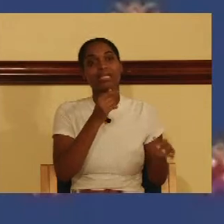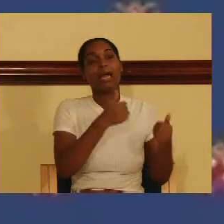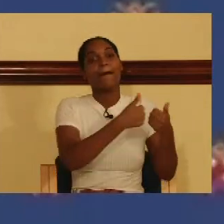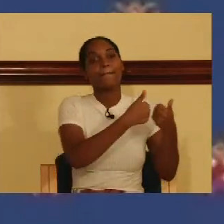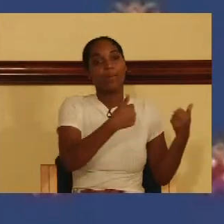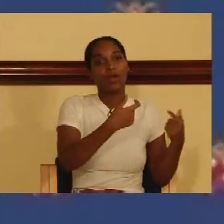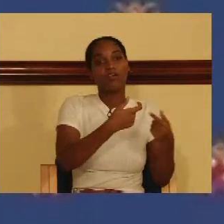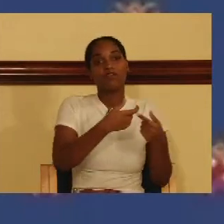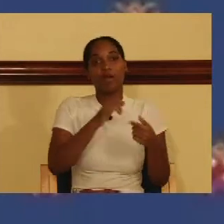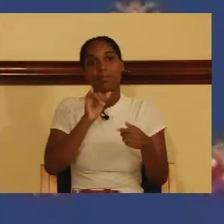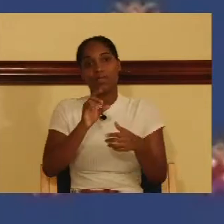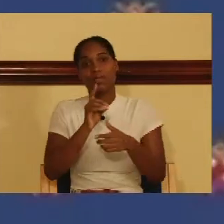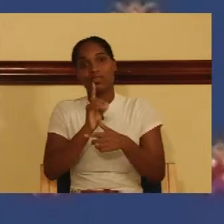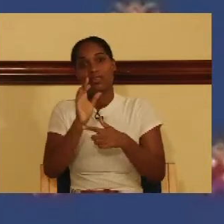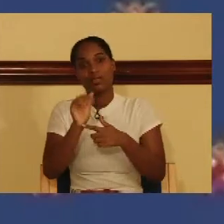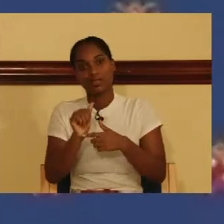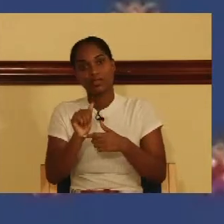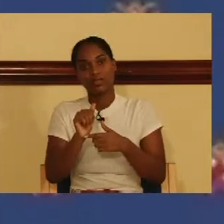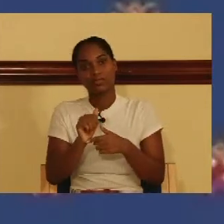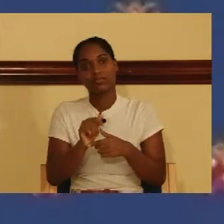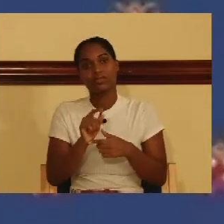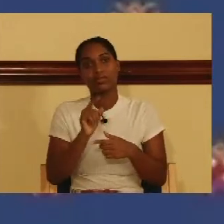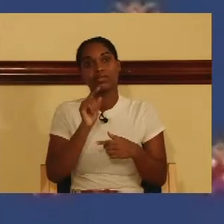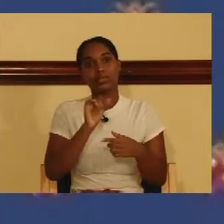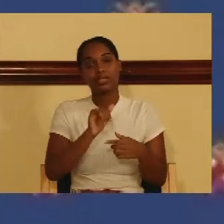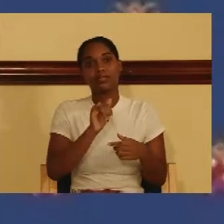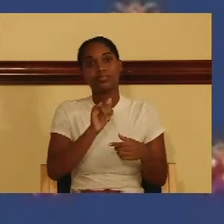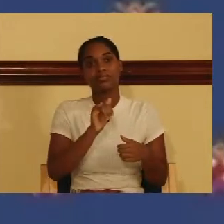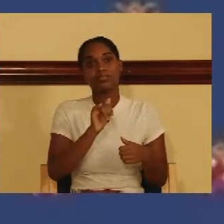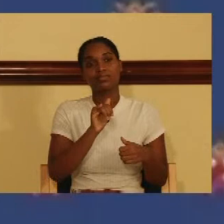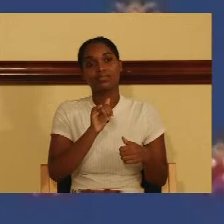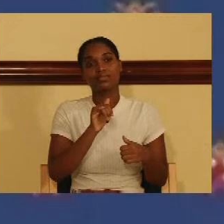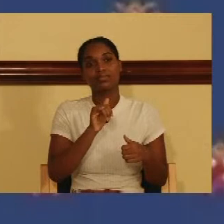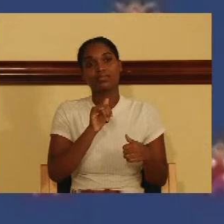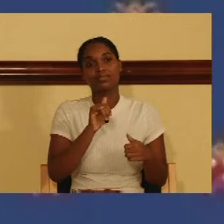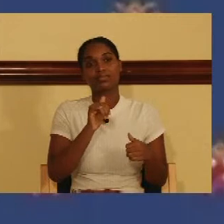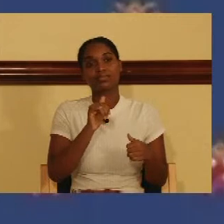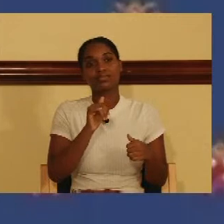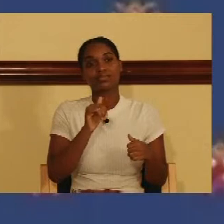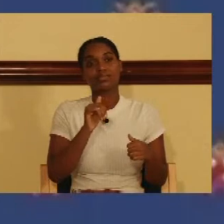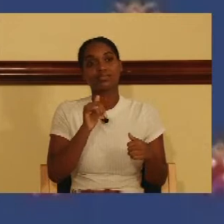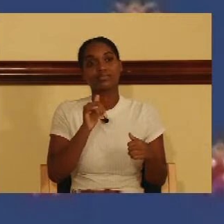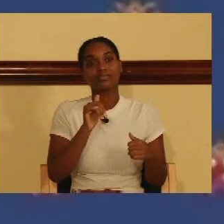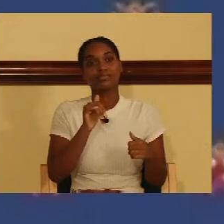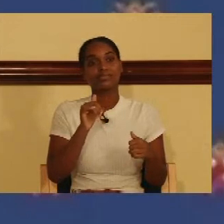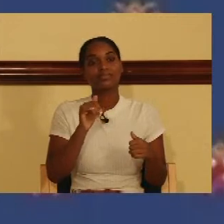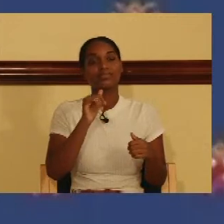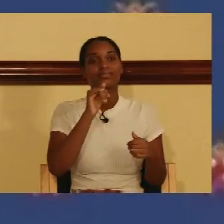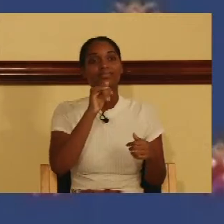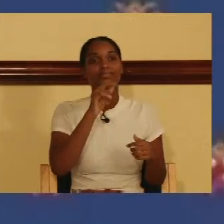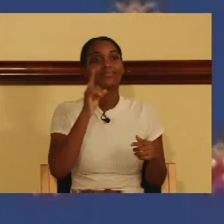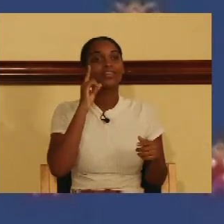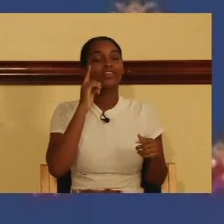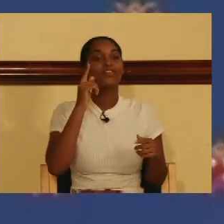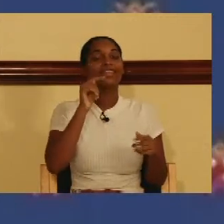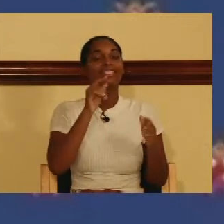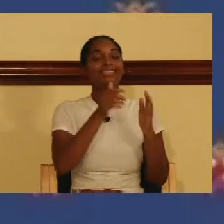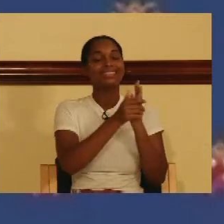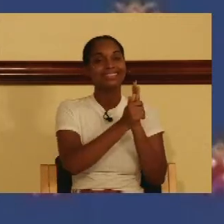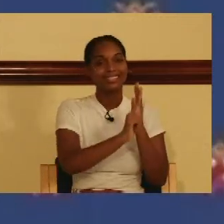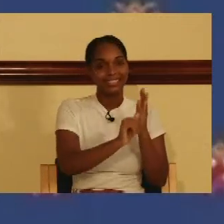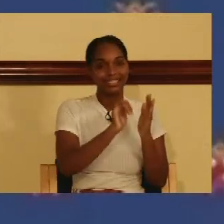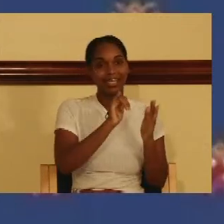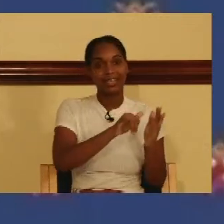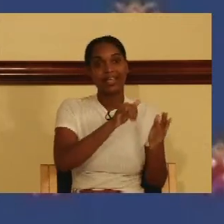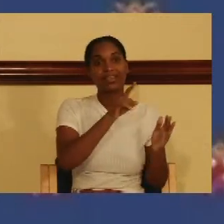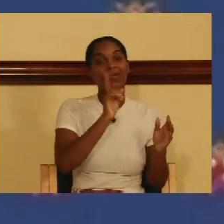national standards curriculum, though a complementary curriculum, because that curriculum will look at the type of skills that they